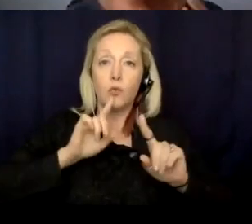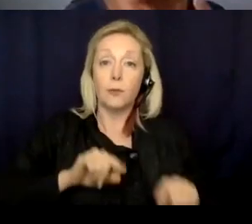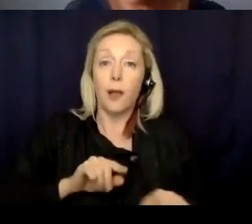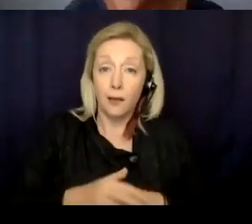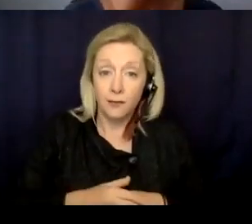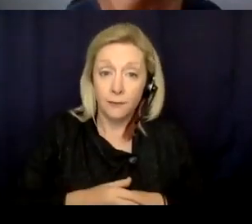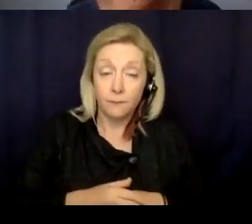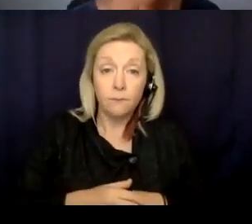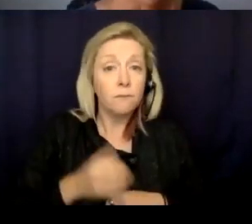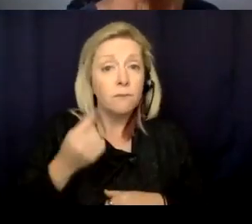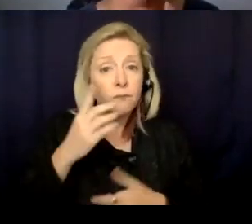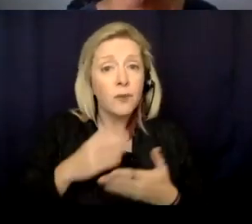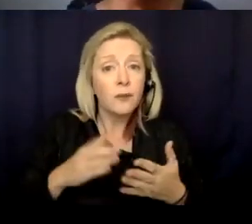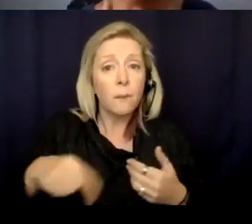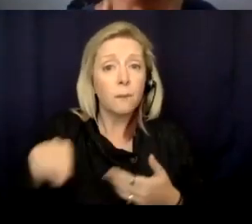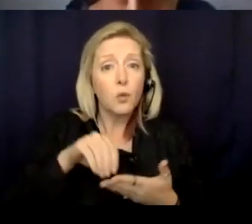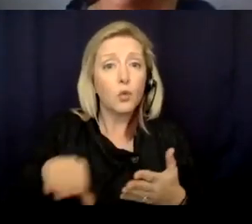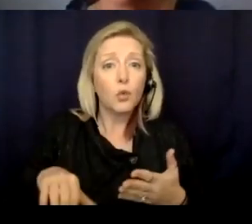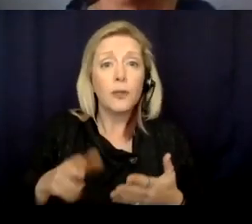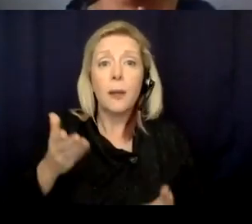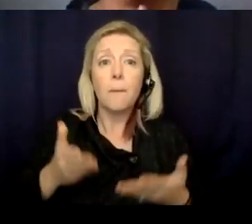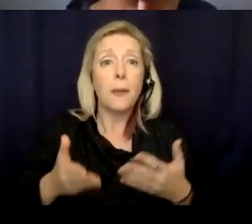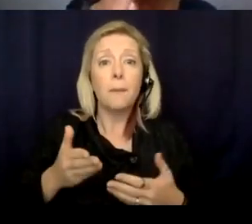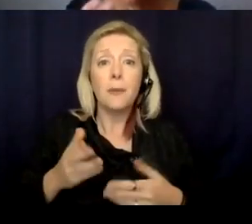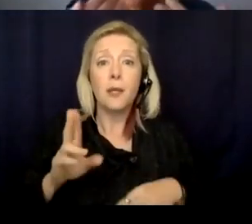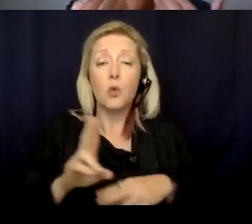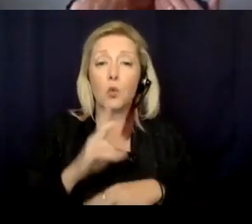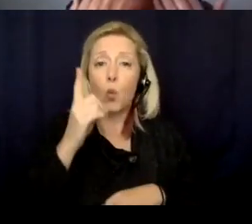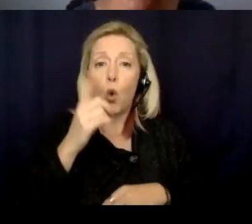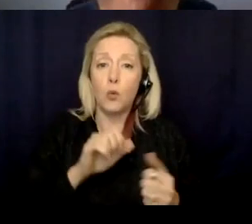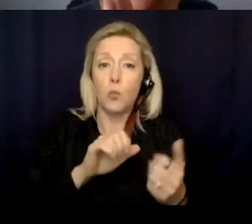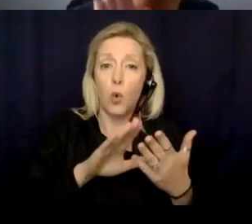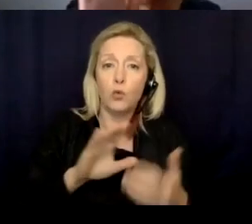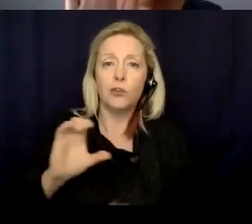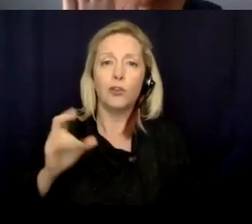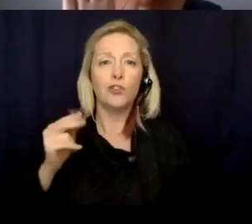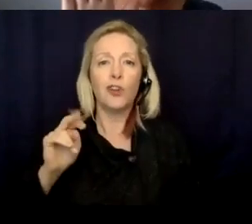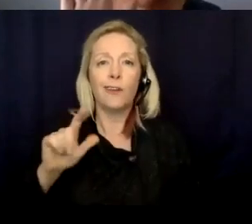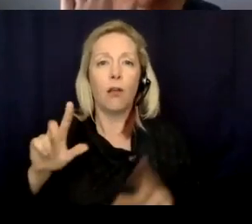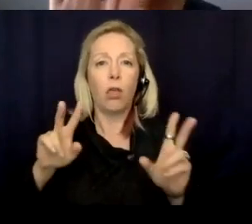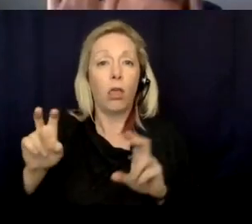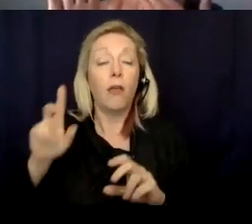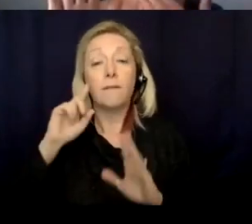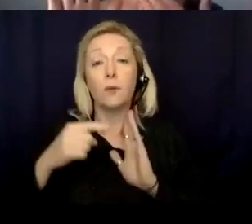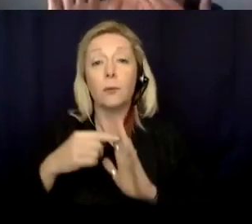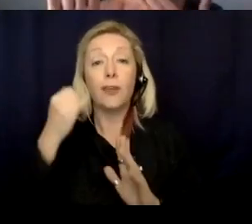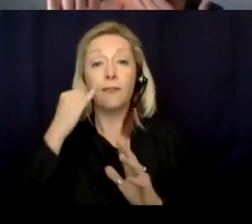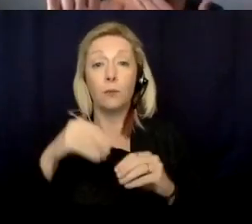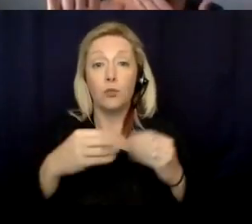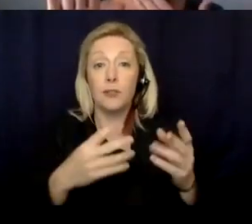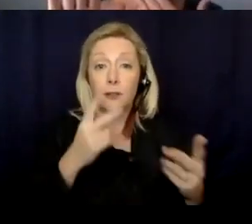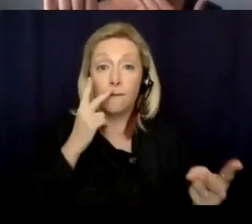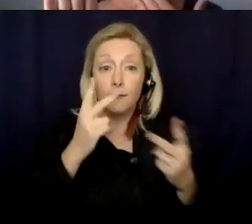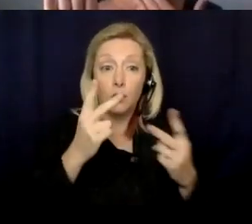for some, we have to only use one channel. Like if we're going to do something visually, we need